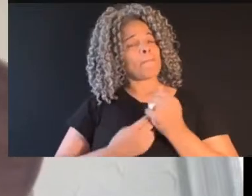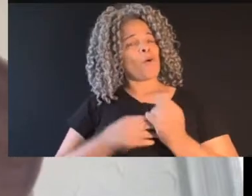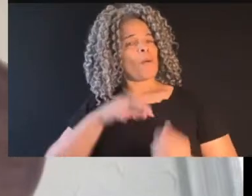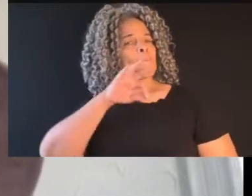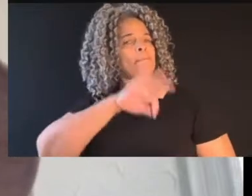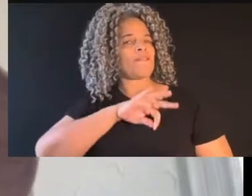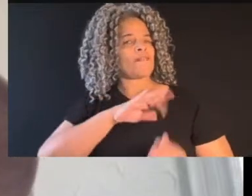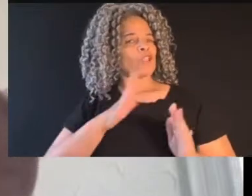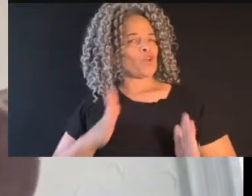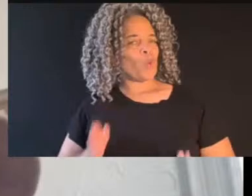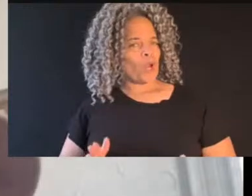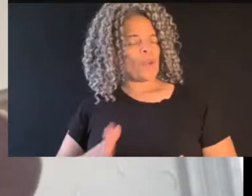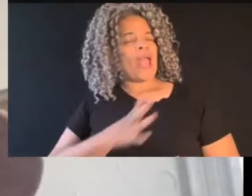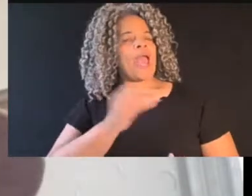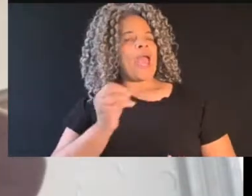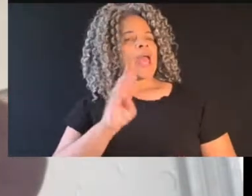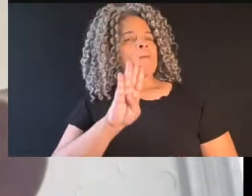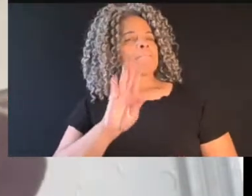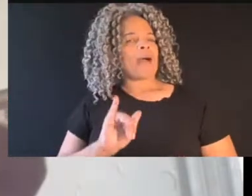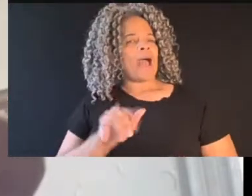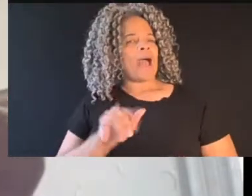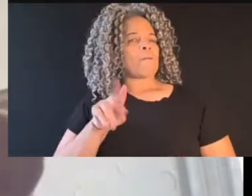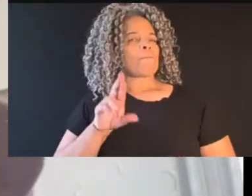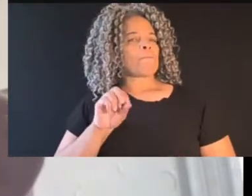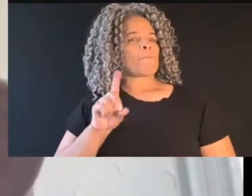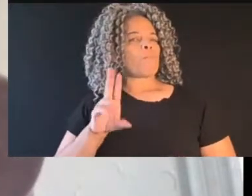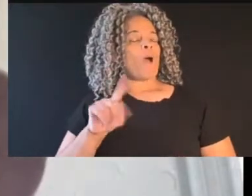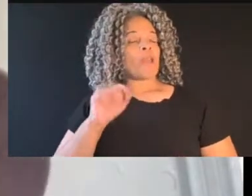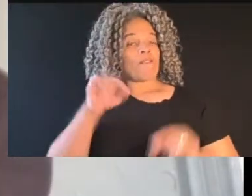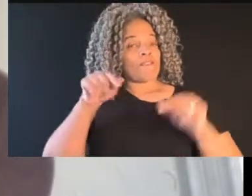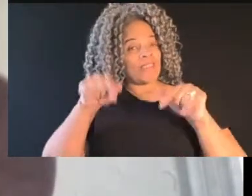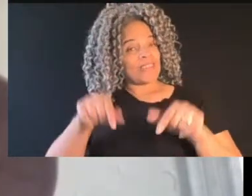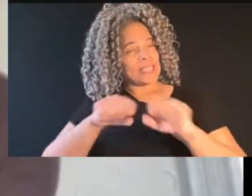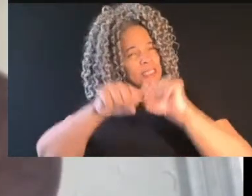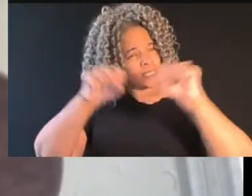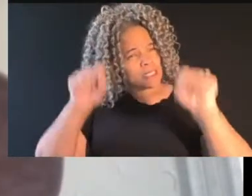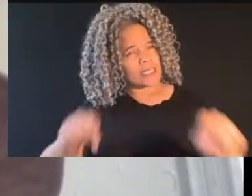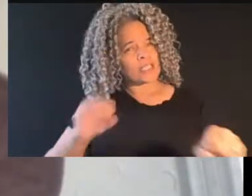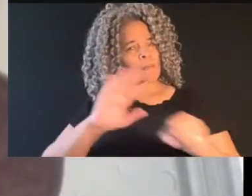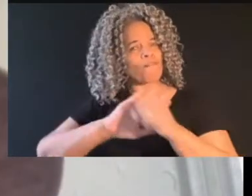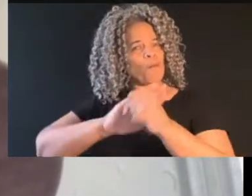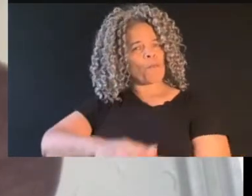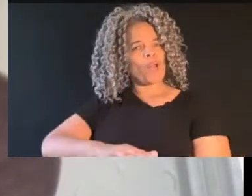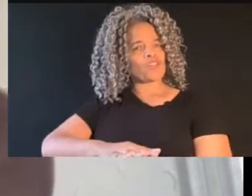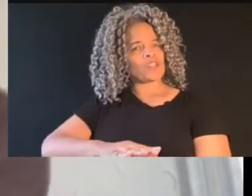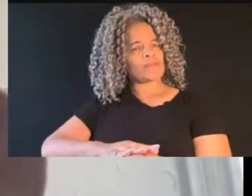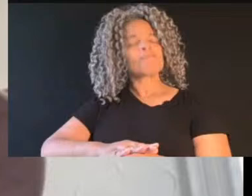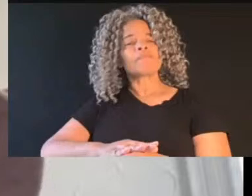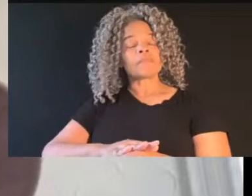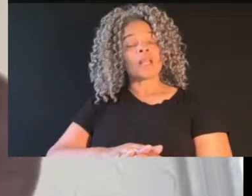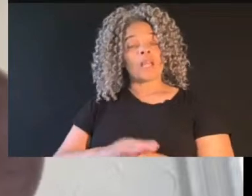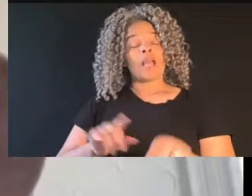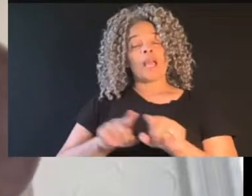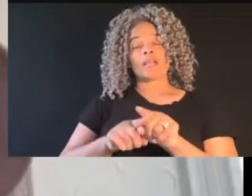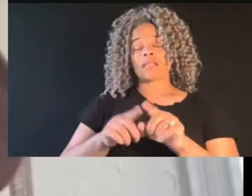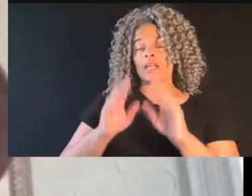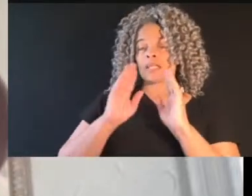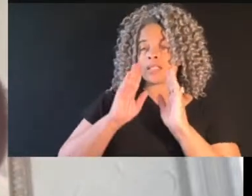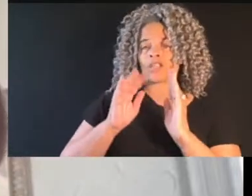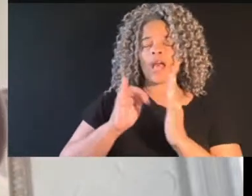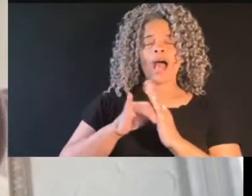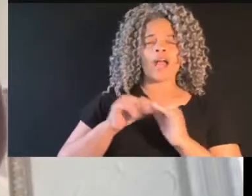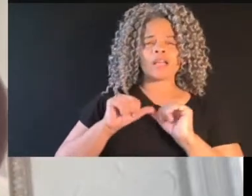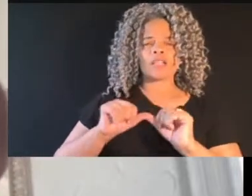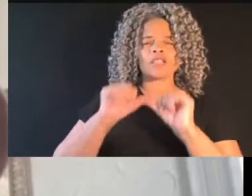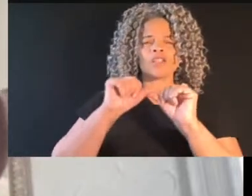beneficiary and byproduct of these systems of oppression. And it's a tension that I continuously